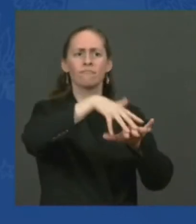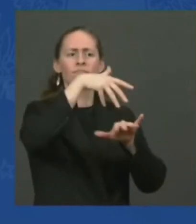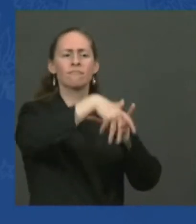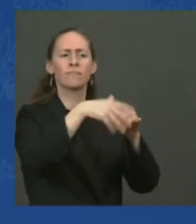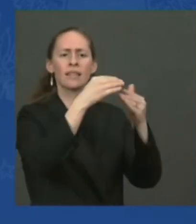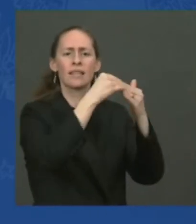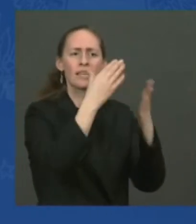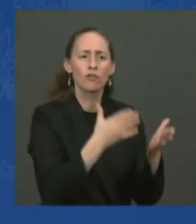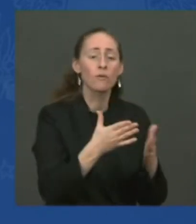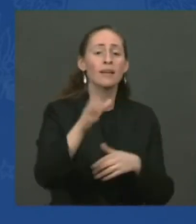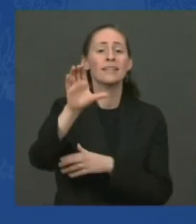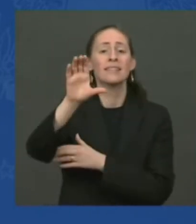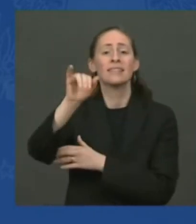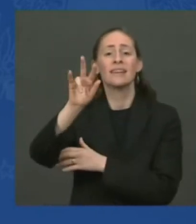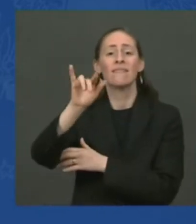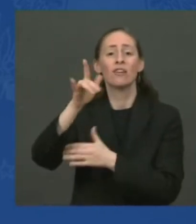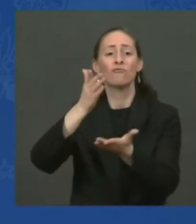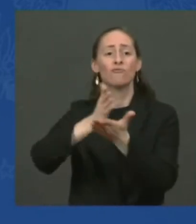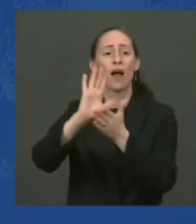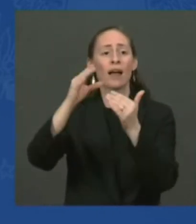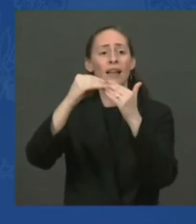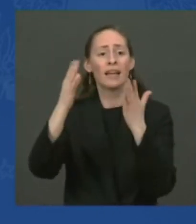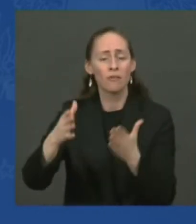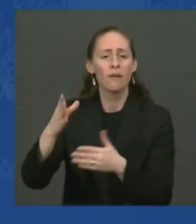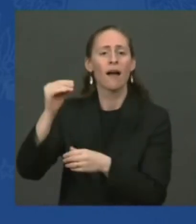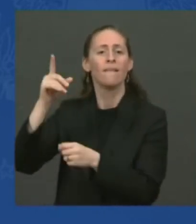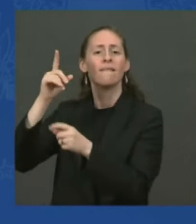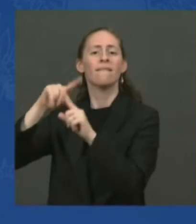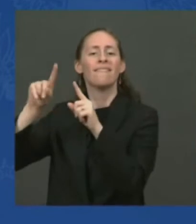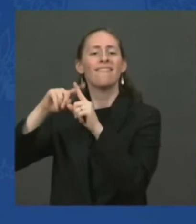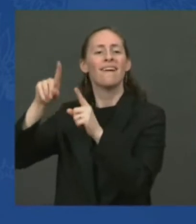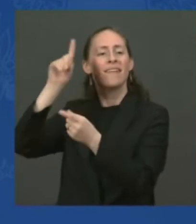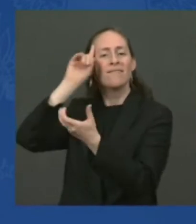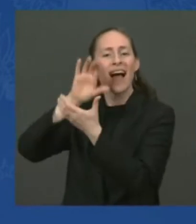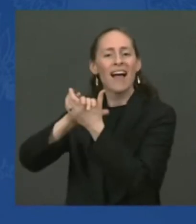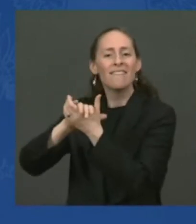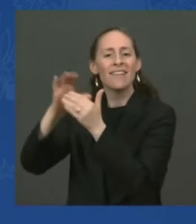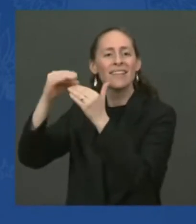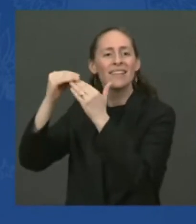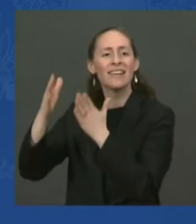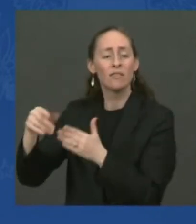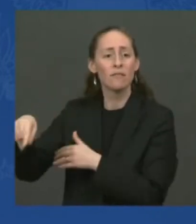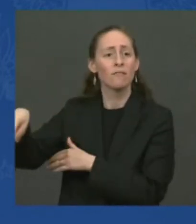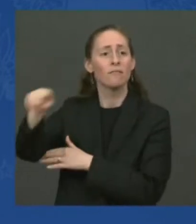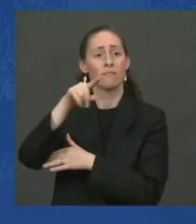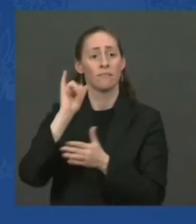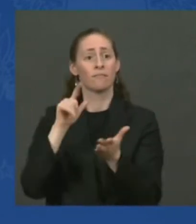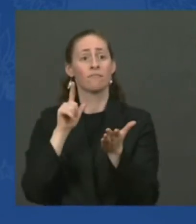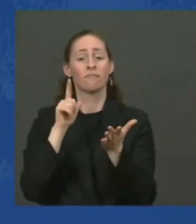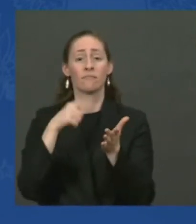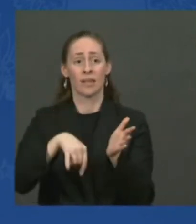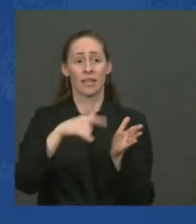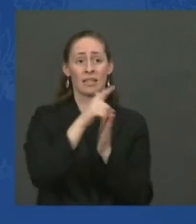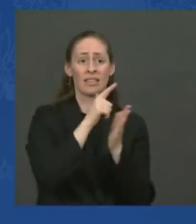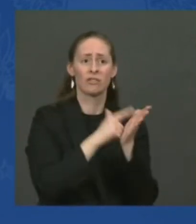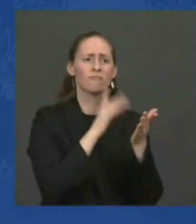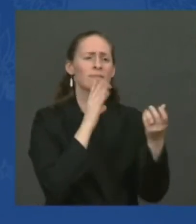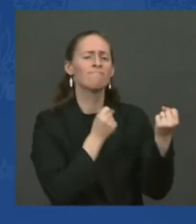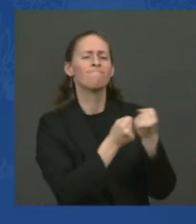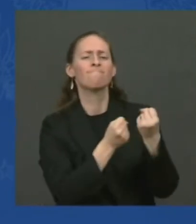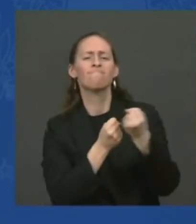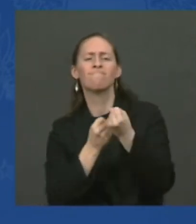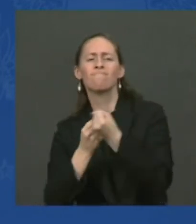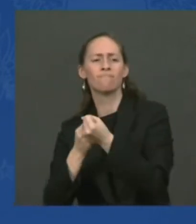leaders, law. You know, this law was supported by business groups, the U.S. Chamber of Commerce, the National Association